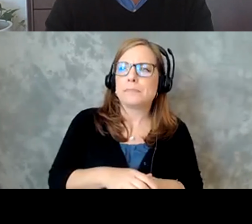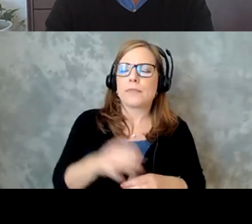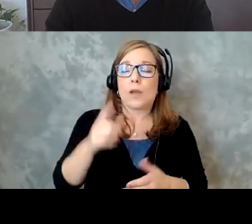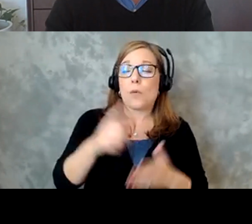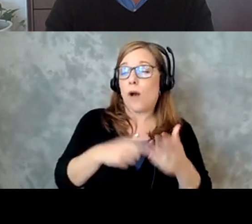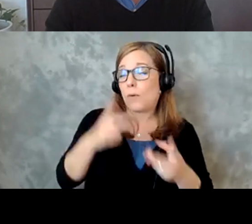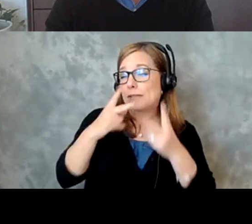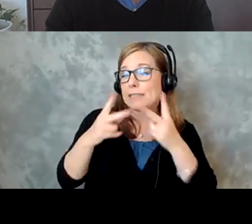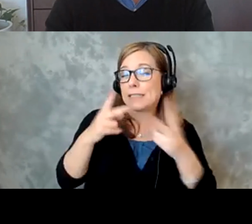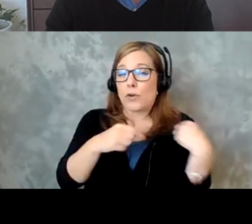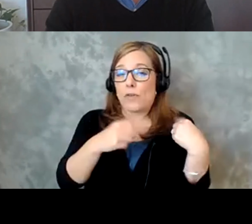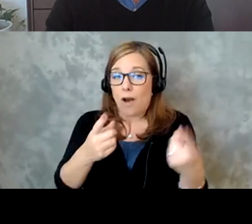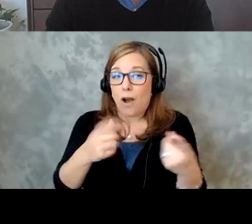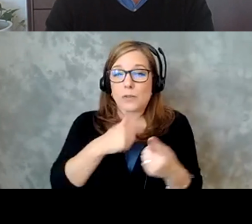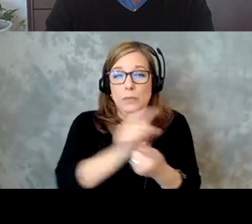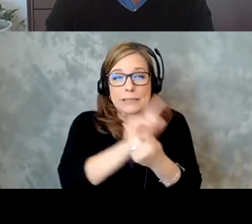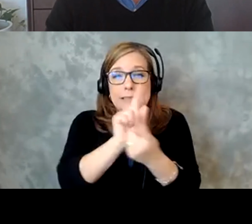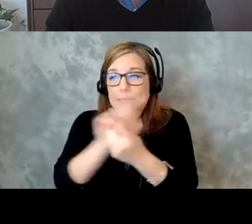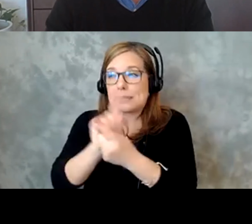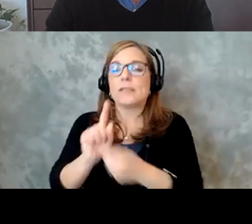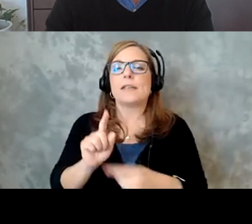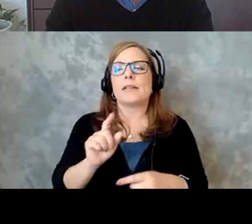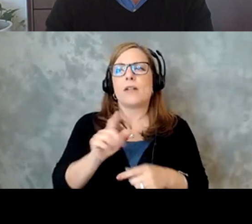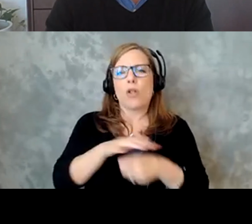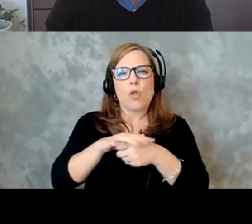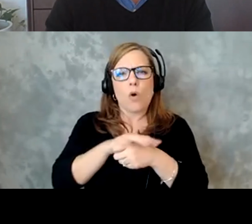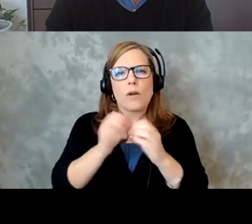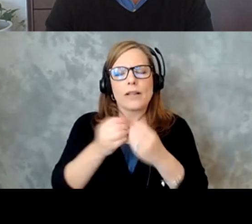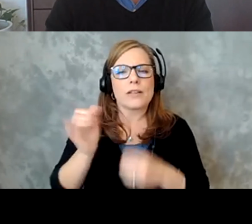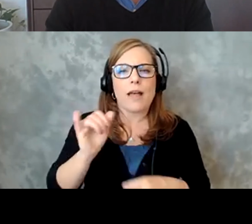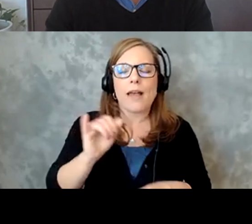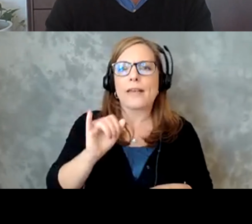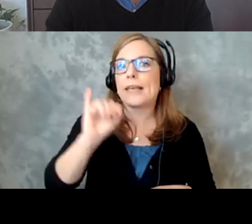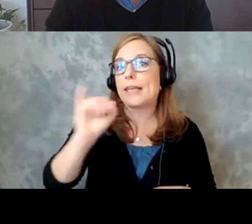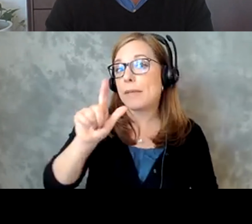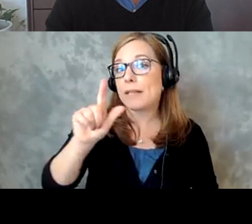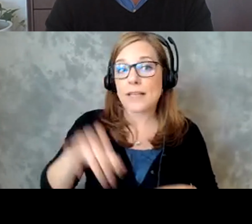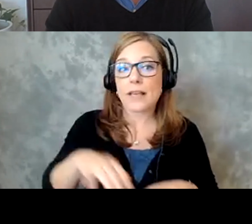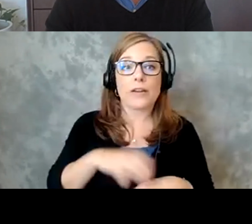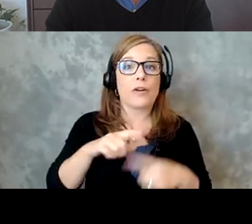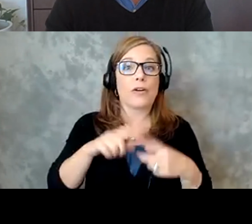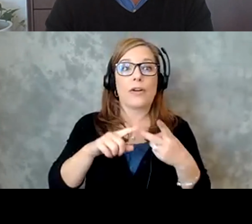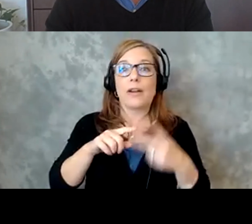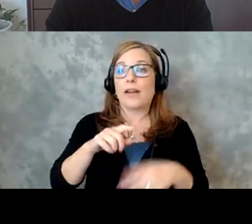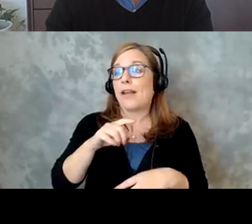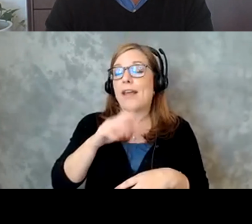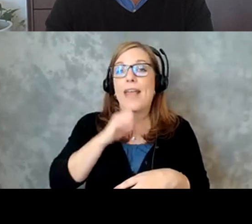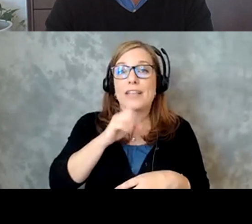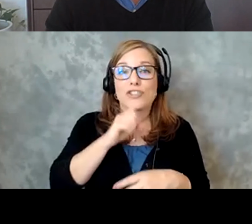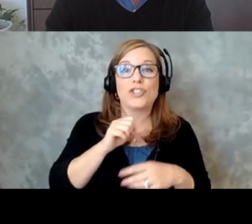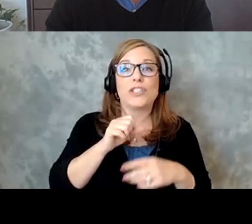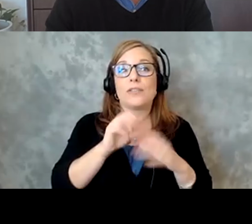local organizations like independent living centers, Area Agency on Aging, MSSP. They are stepping up